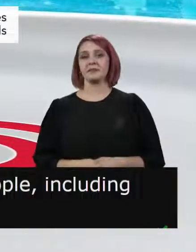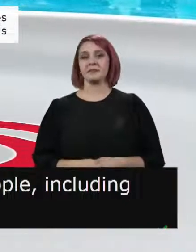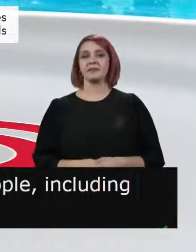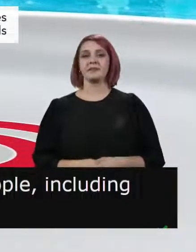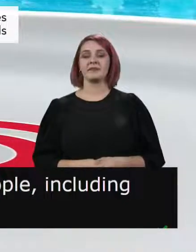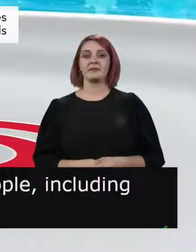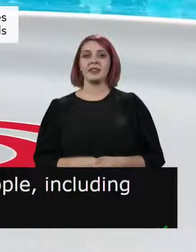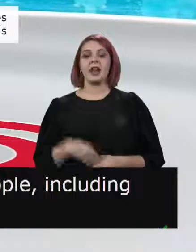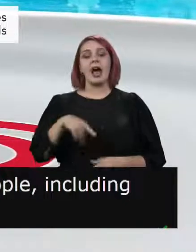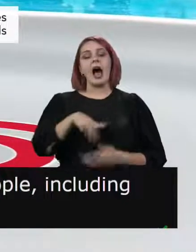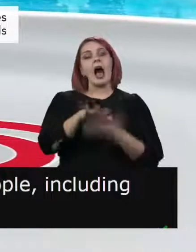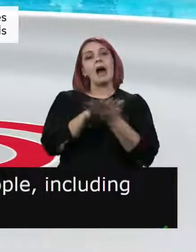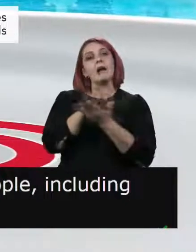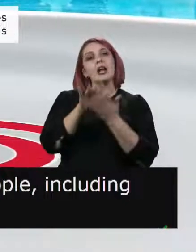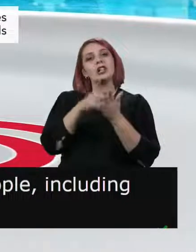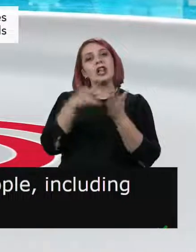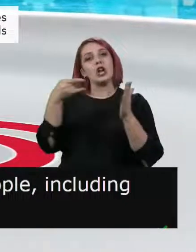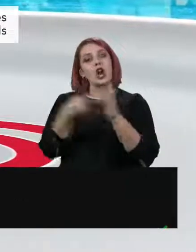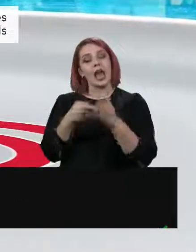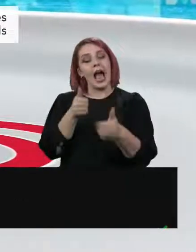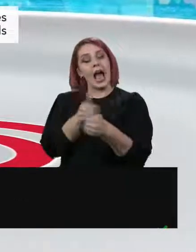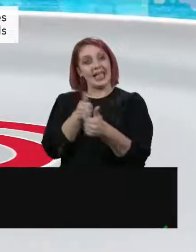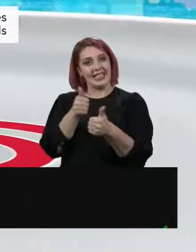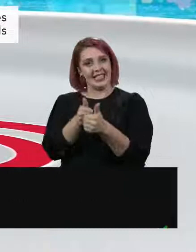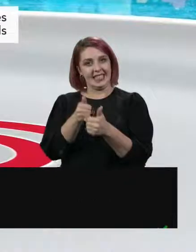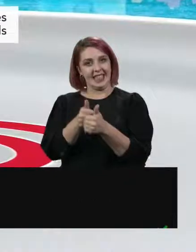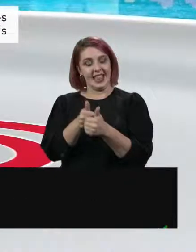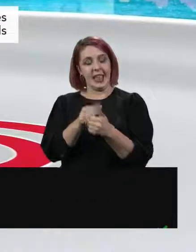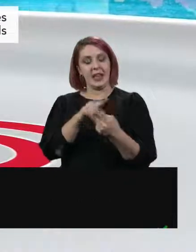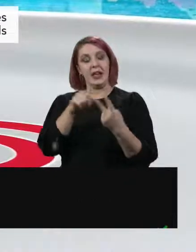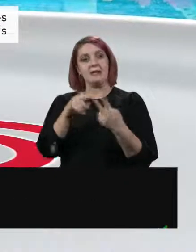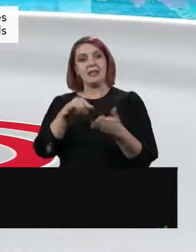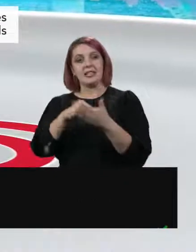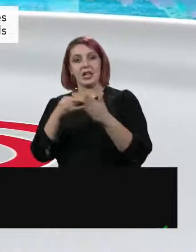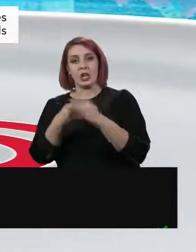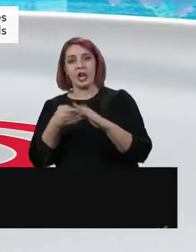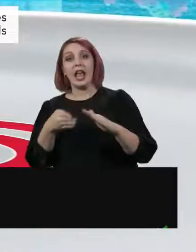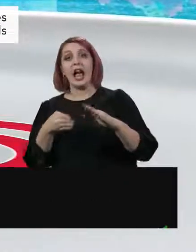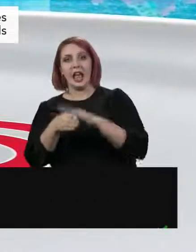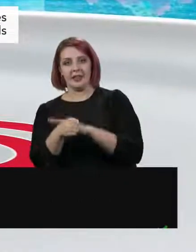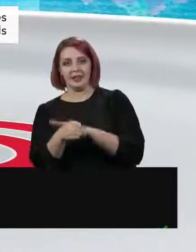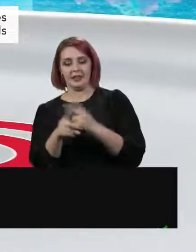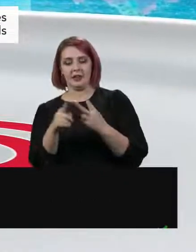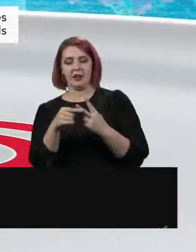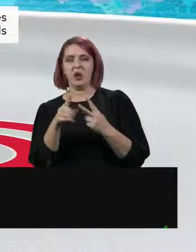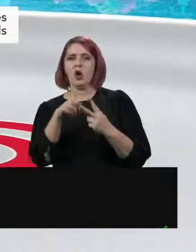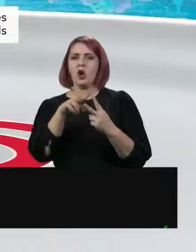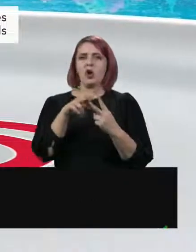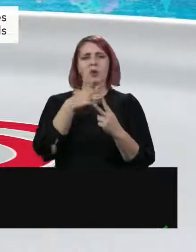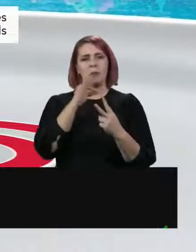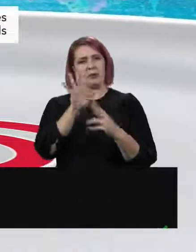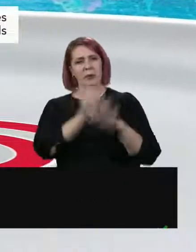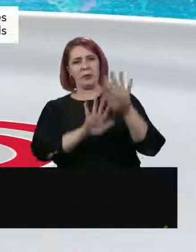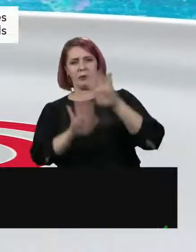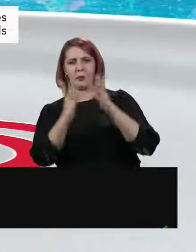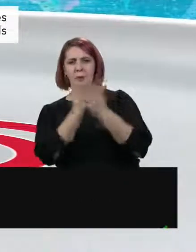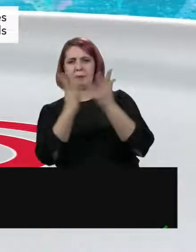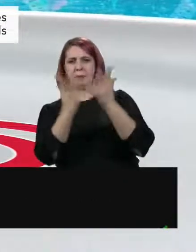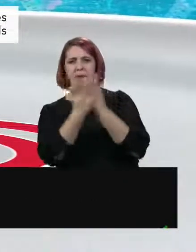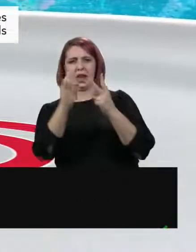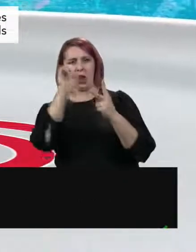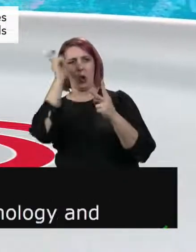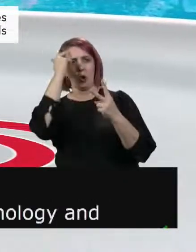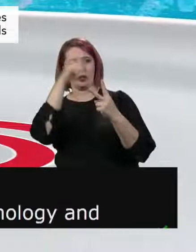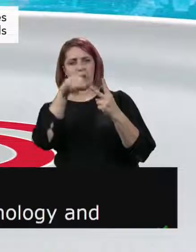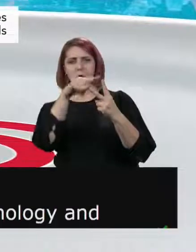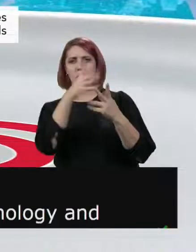Y hablando de tecnología And asistencial, talking about assistive technology and accessible technology, is it